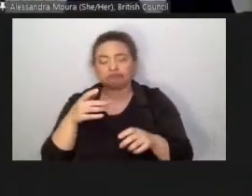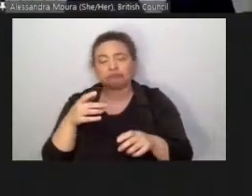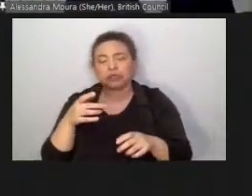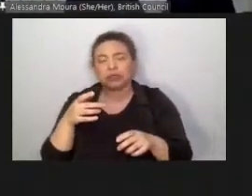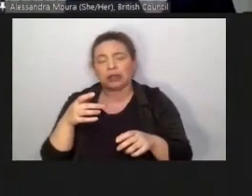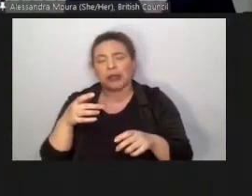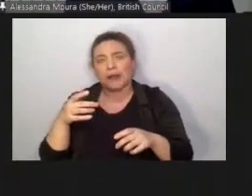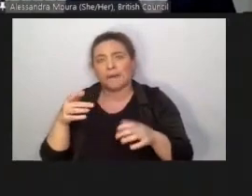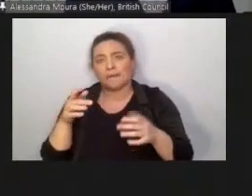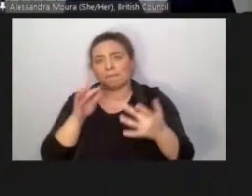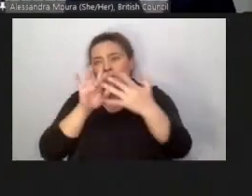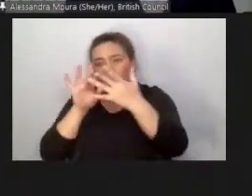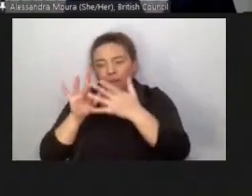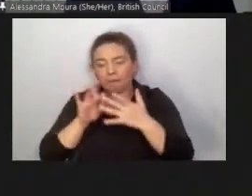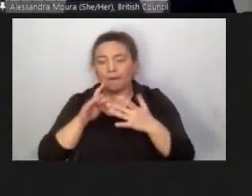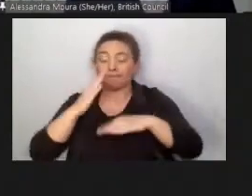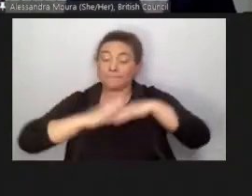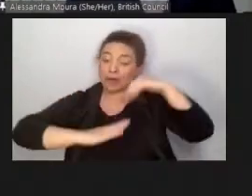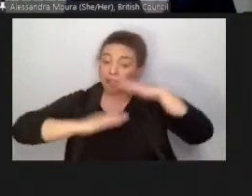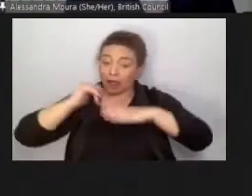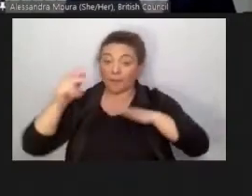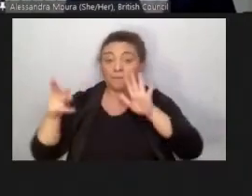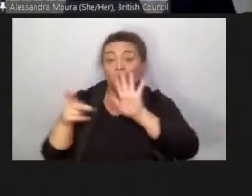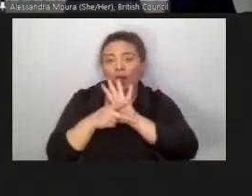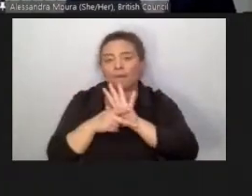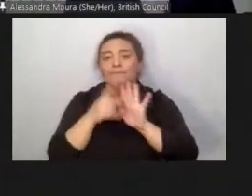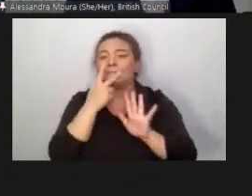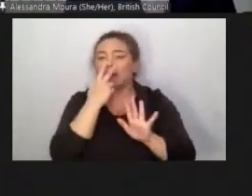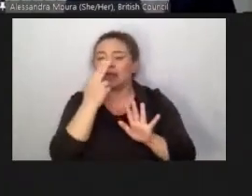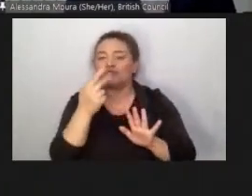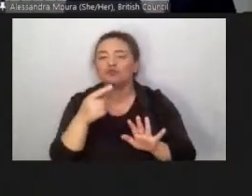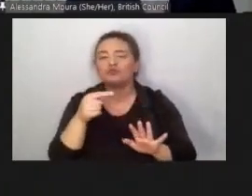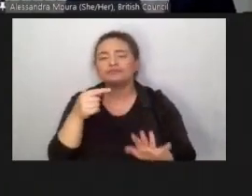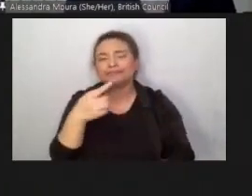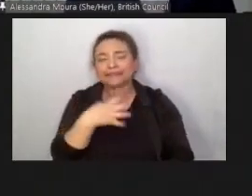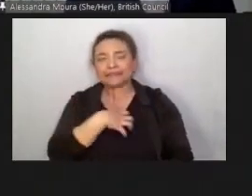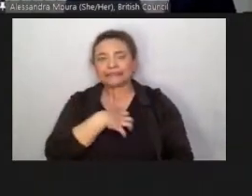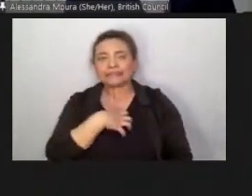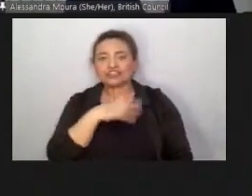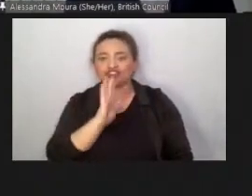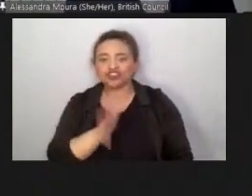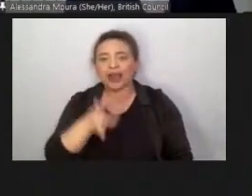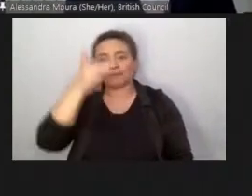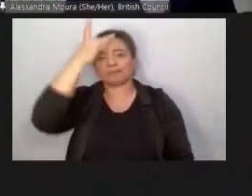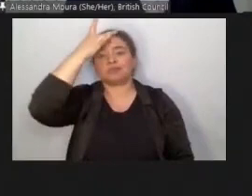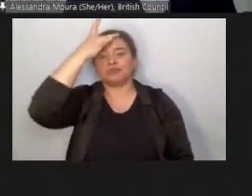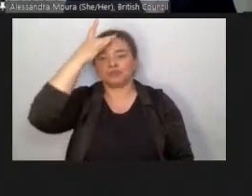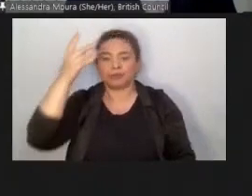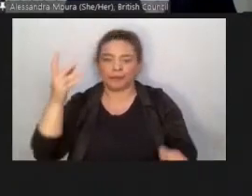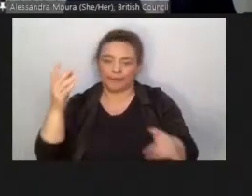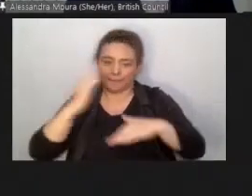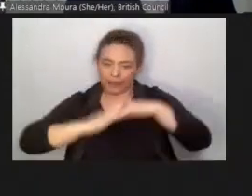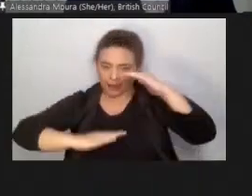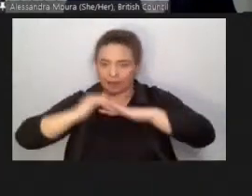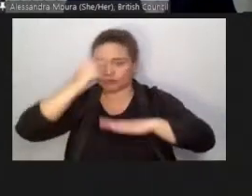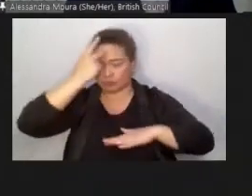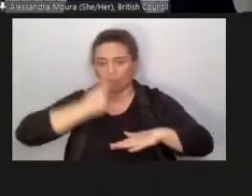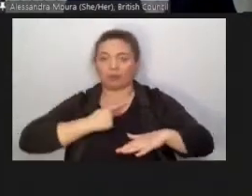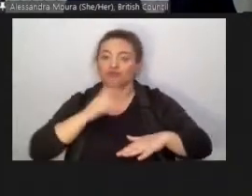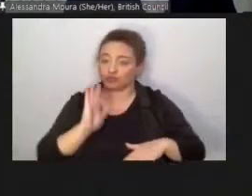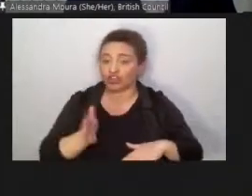particular practice. So, for example, if you're a new teacher, you probably don't have much experience